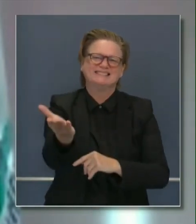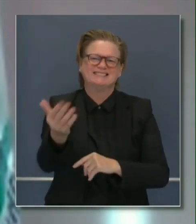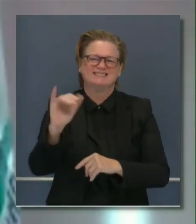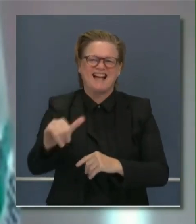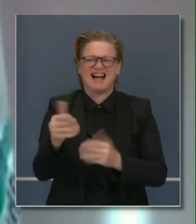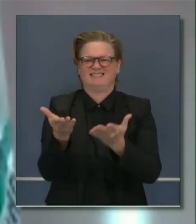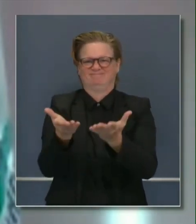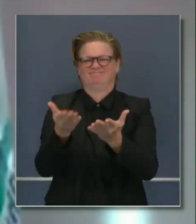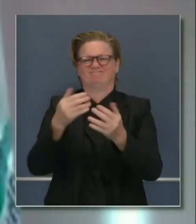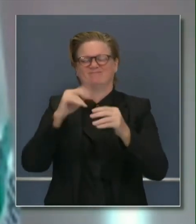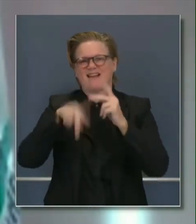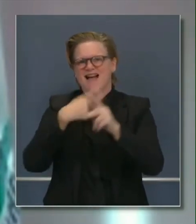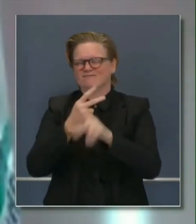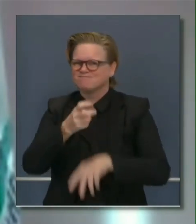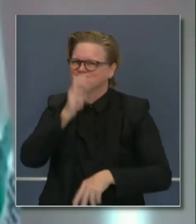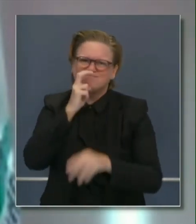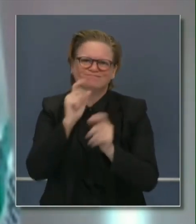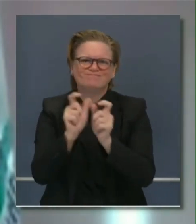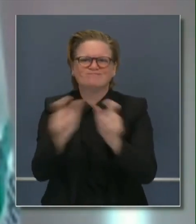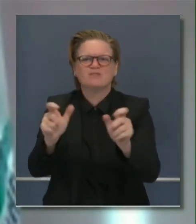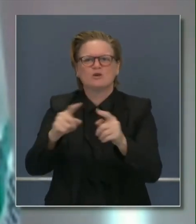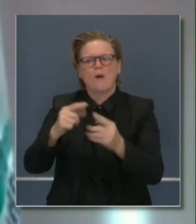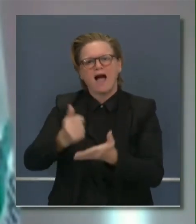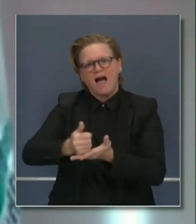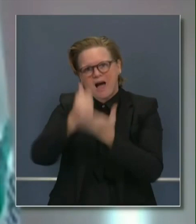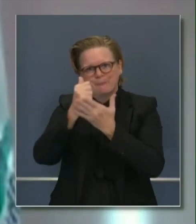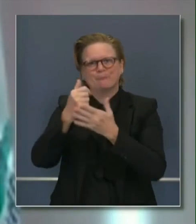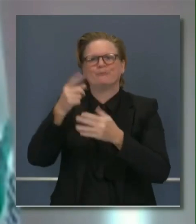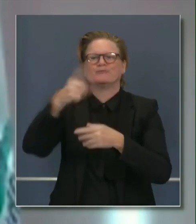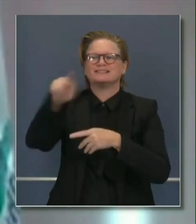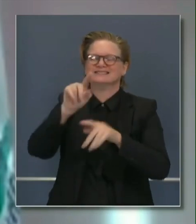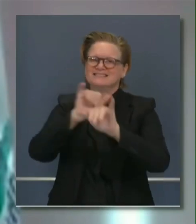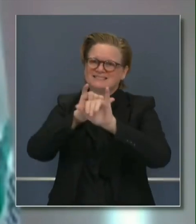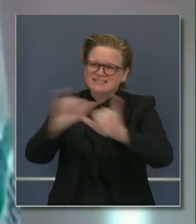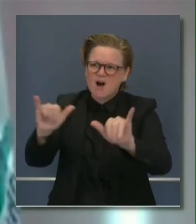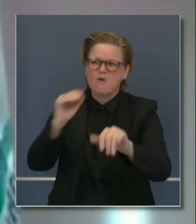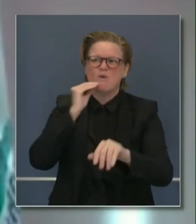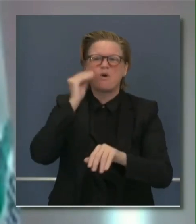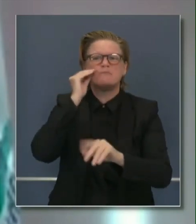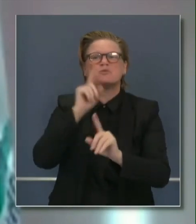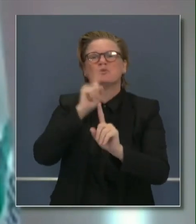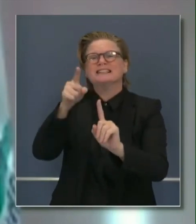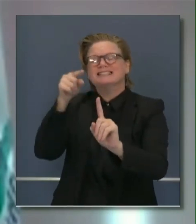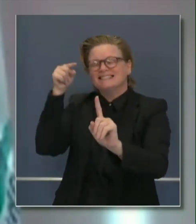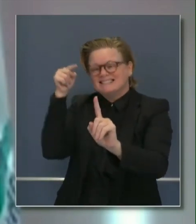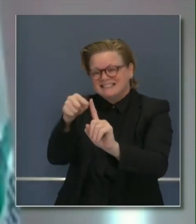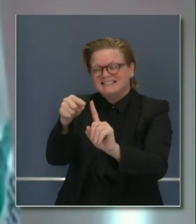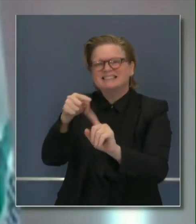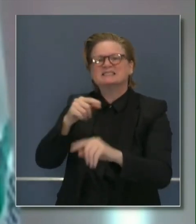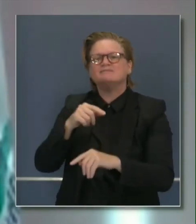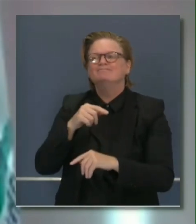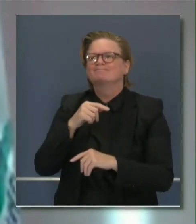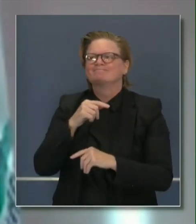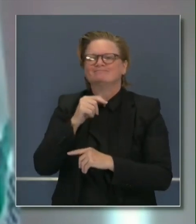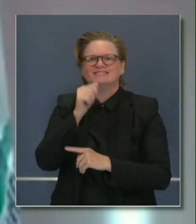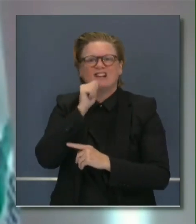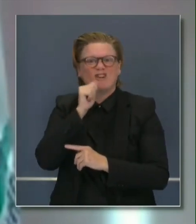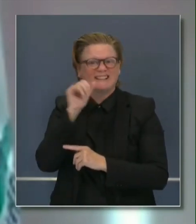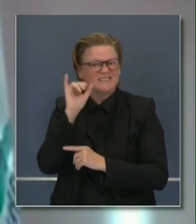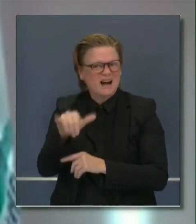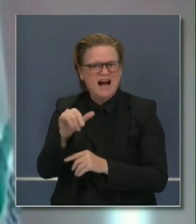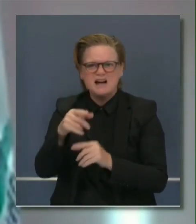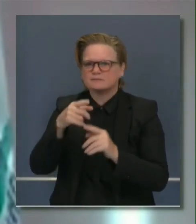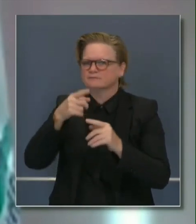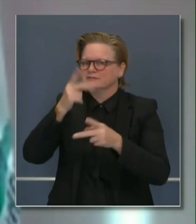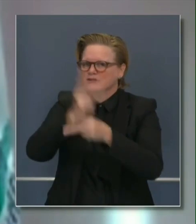order, but they are the tools that we've seen be effective, and we trust, especially given the state of hospitals and where